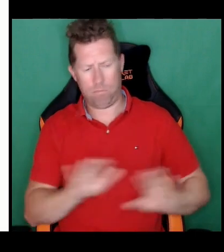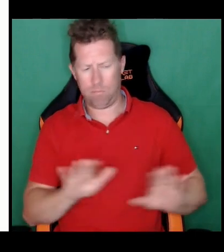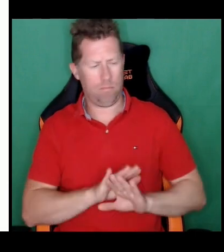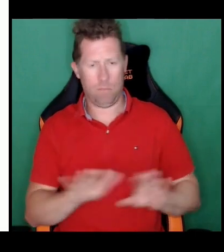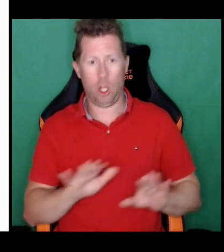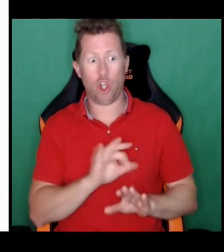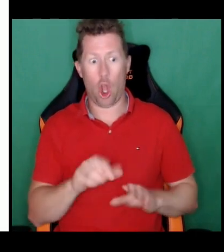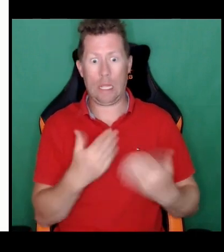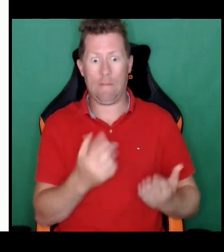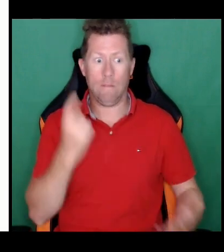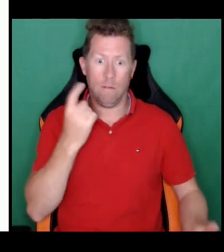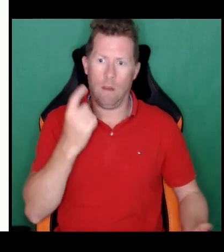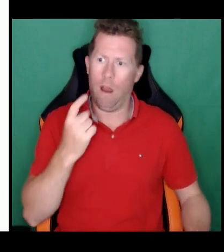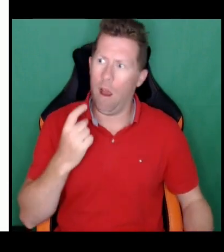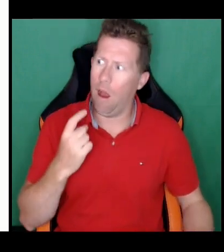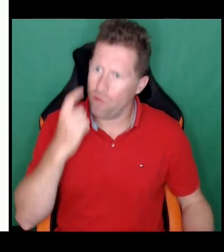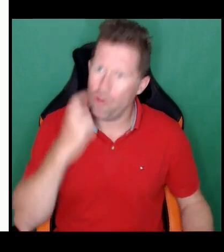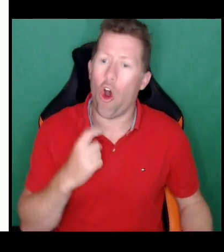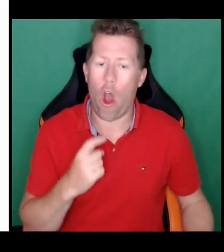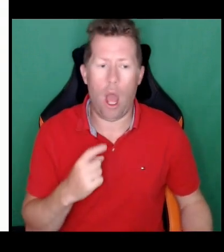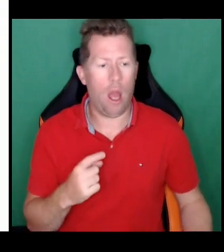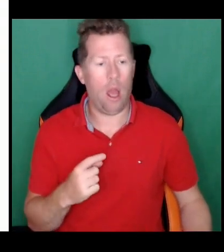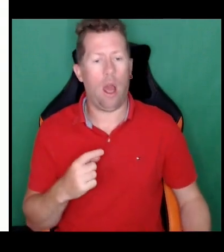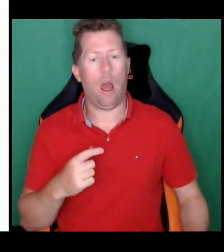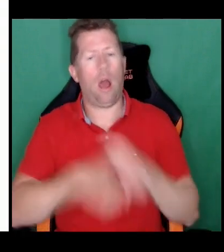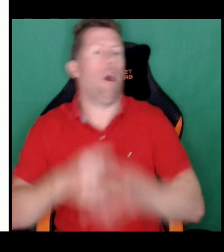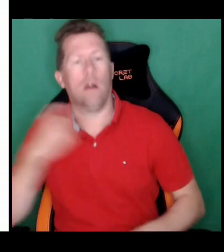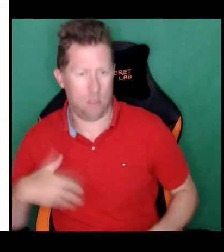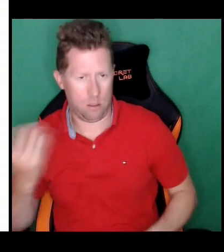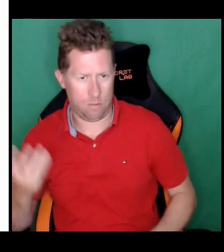highly curious is recommended.